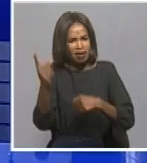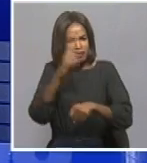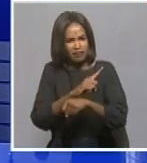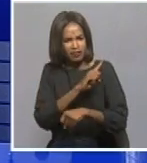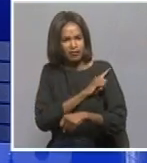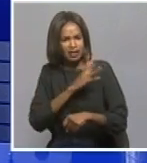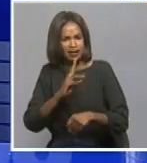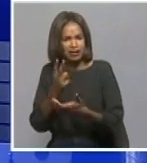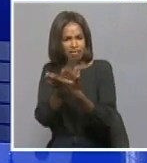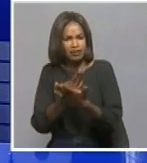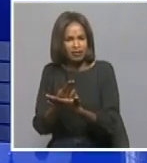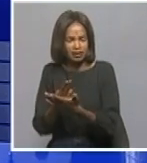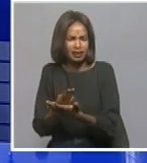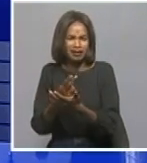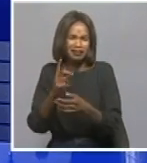resorts.